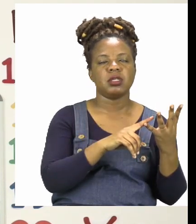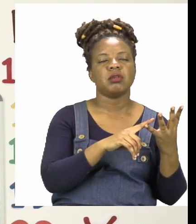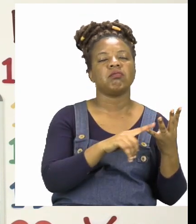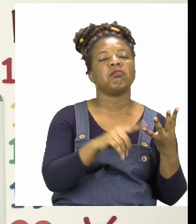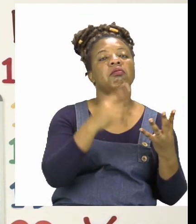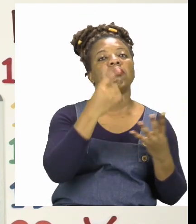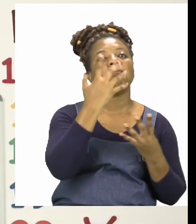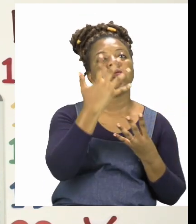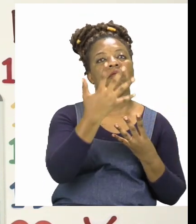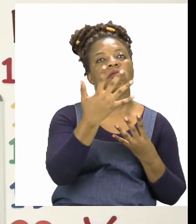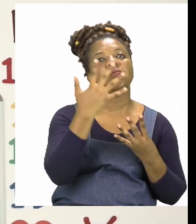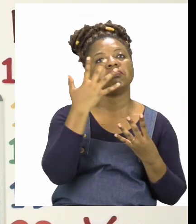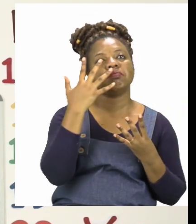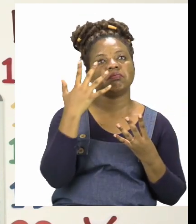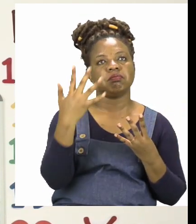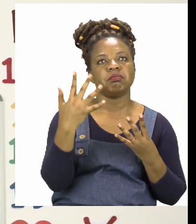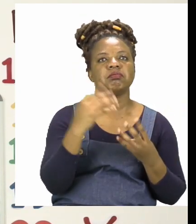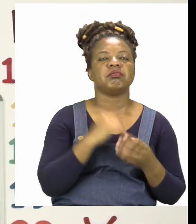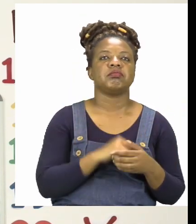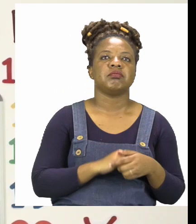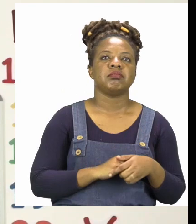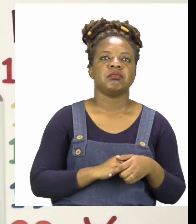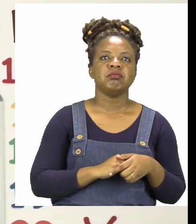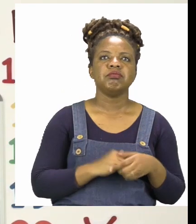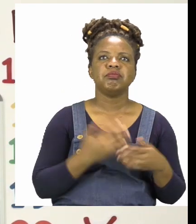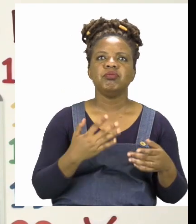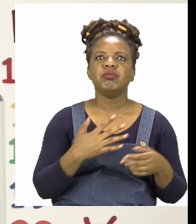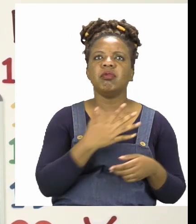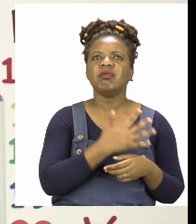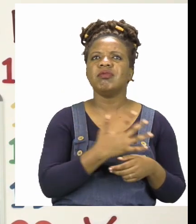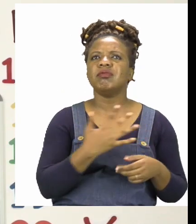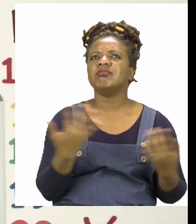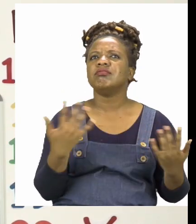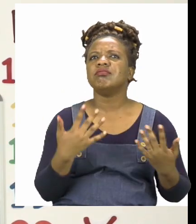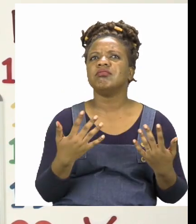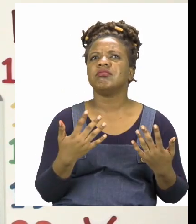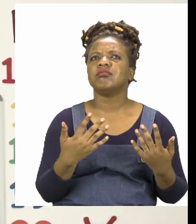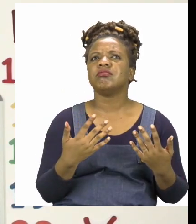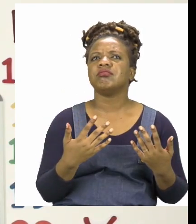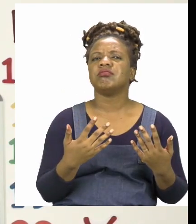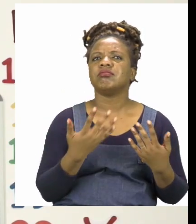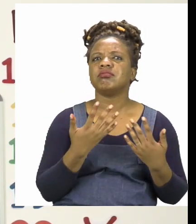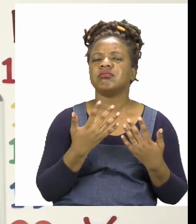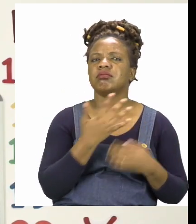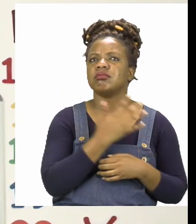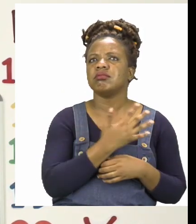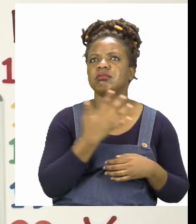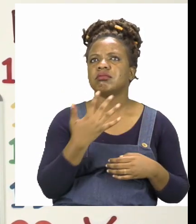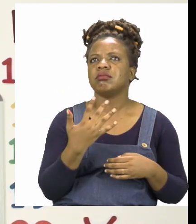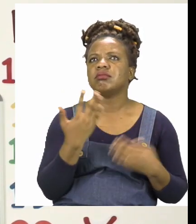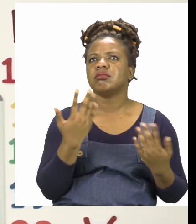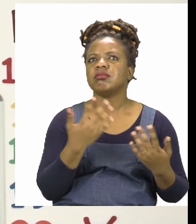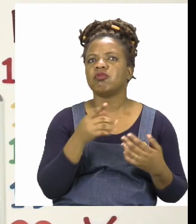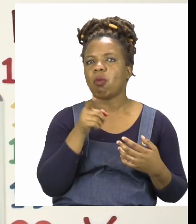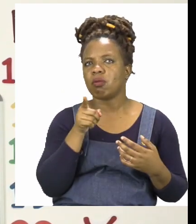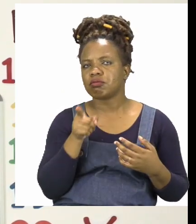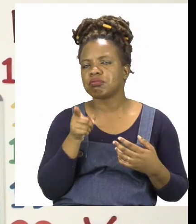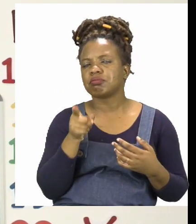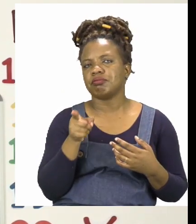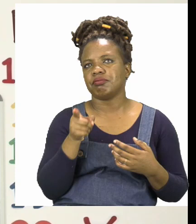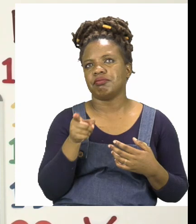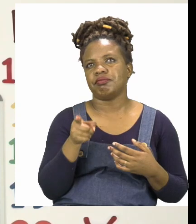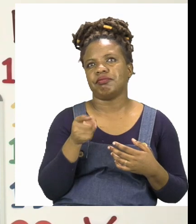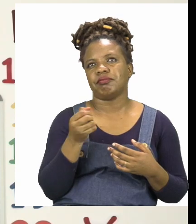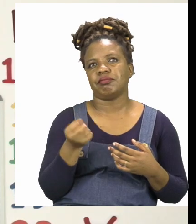55. So we now need to look for 55 to match it. And 55 is all the way down here at the